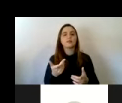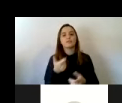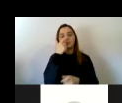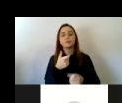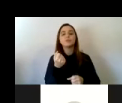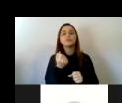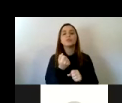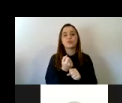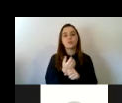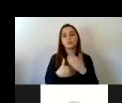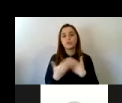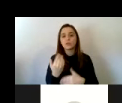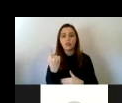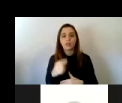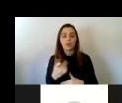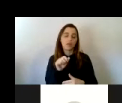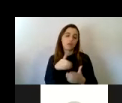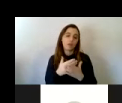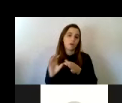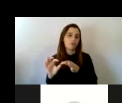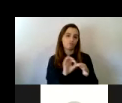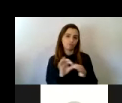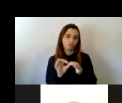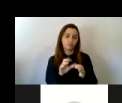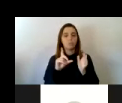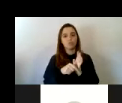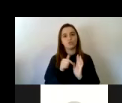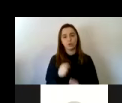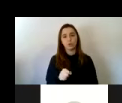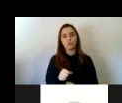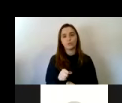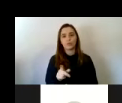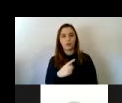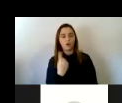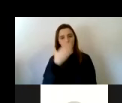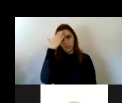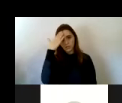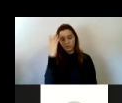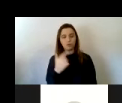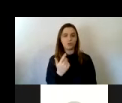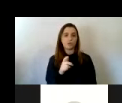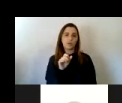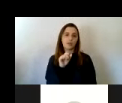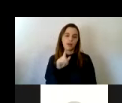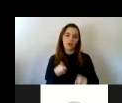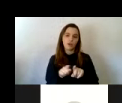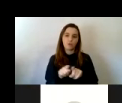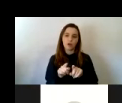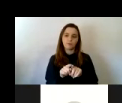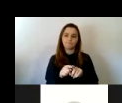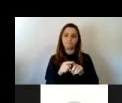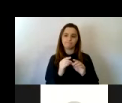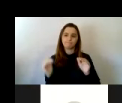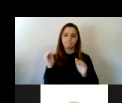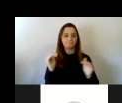municipalities and they have the collaboration with this kind of project. And that's, we think, we complement each other, and that we have